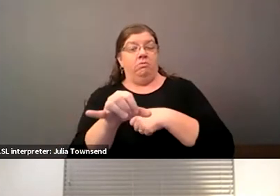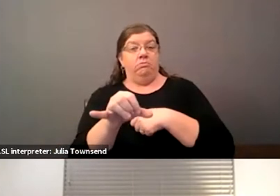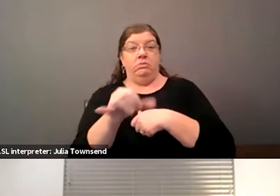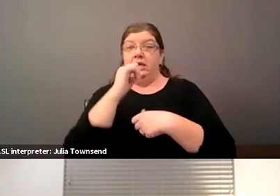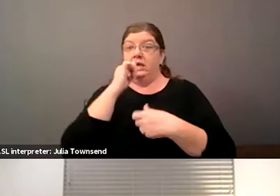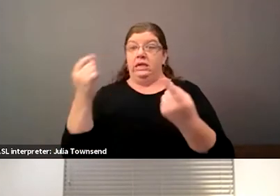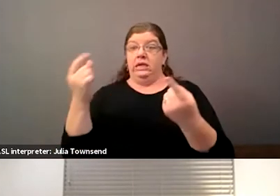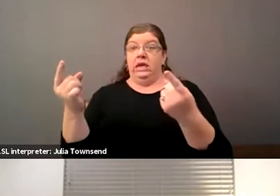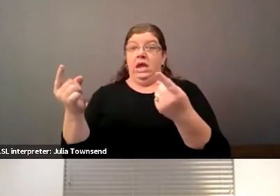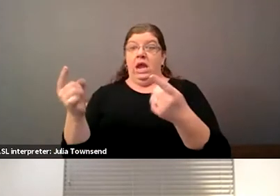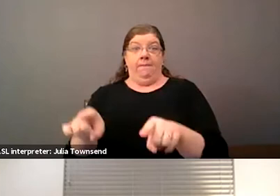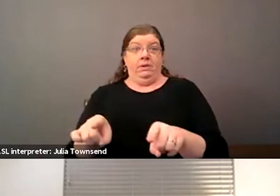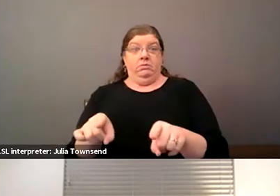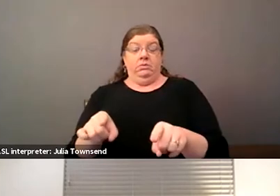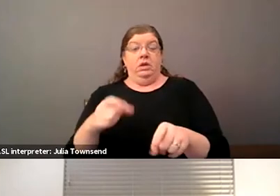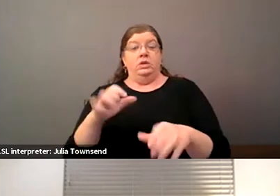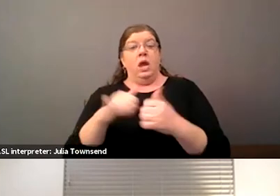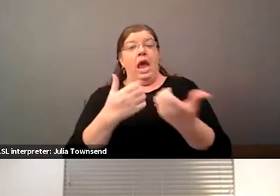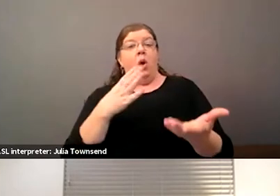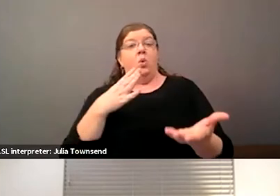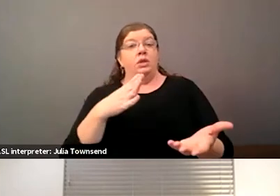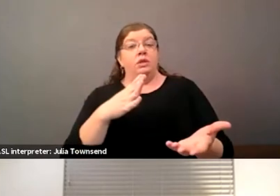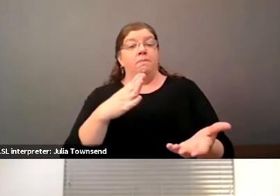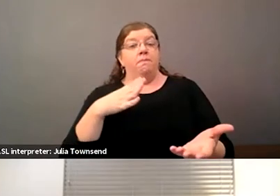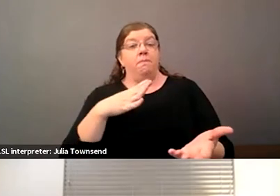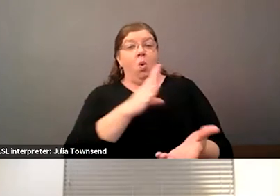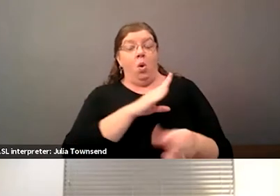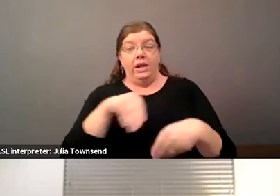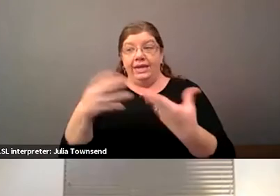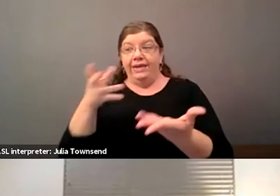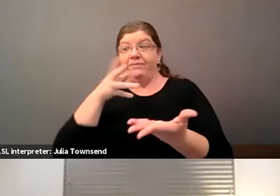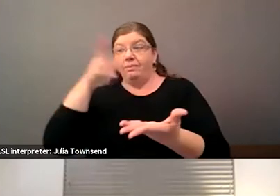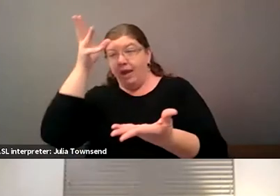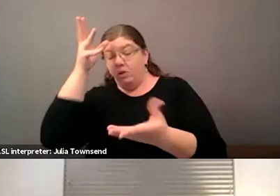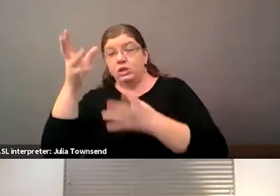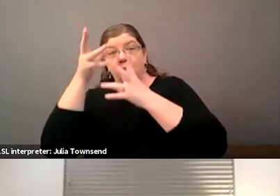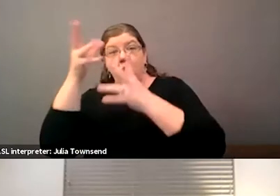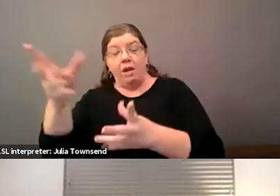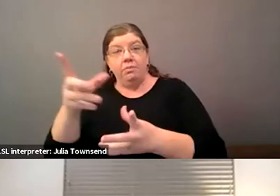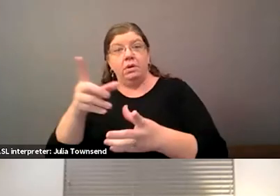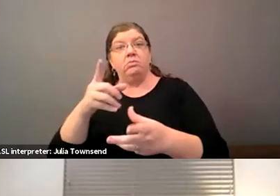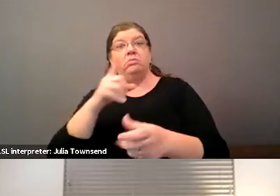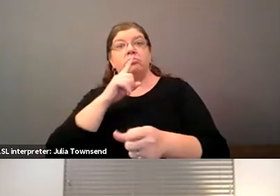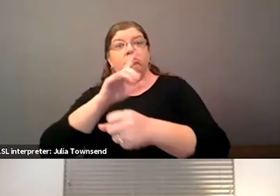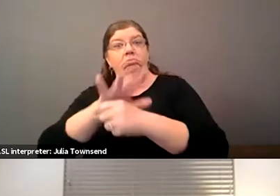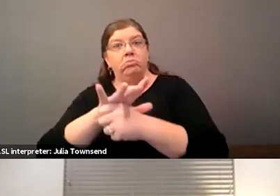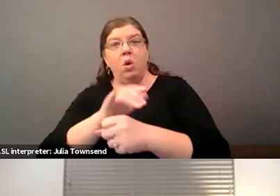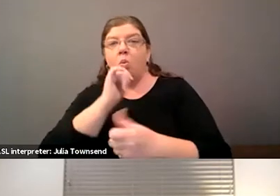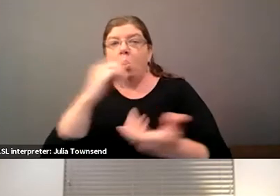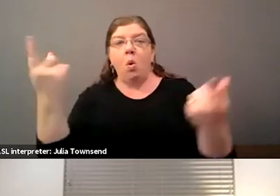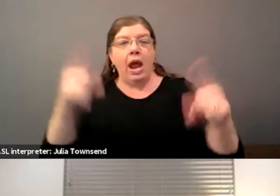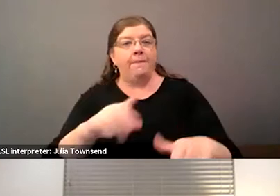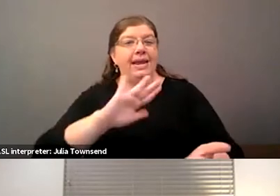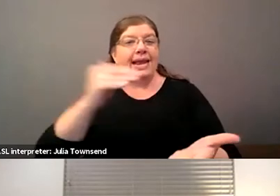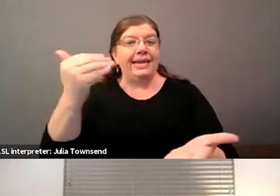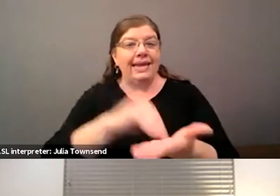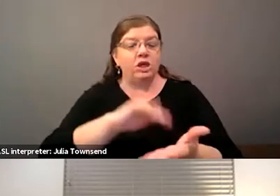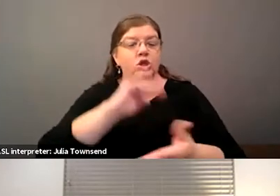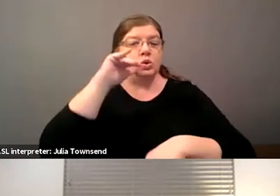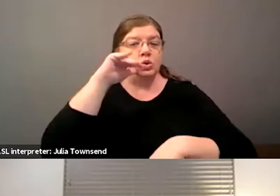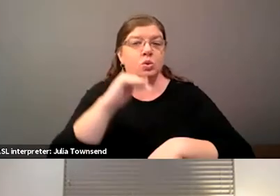happen how can the board give parents and grandparents assurances that this outrage won't happen again to our daughters and